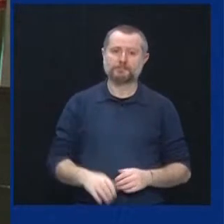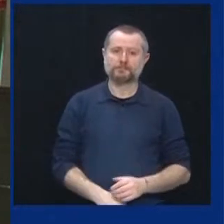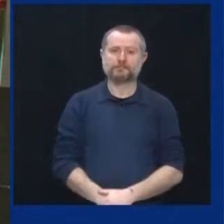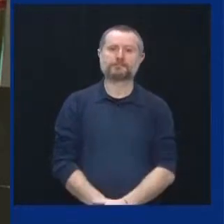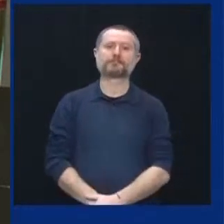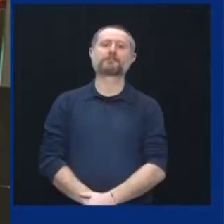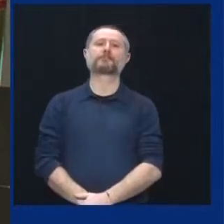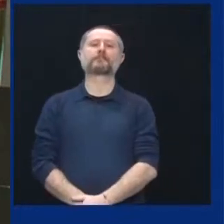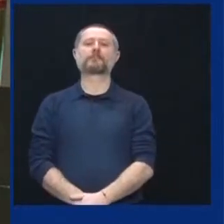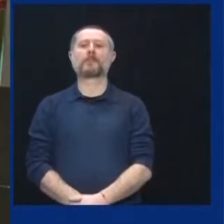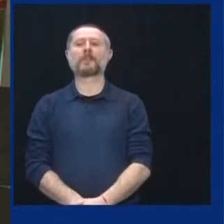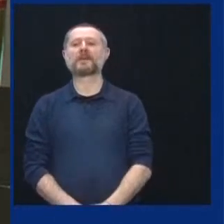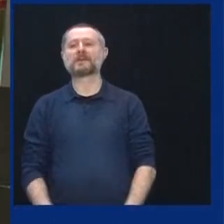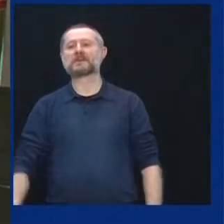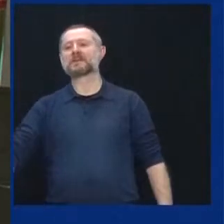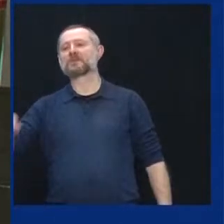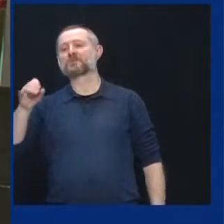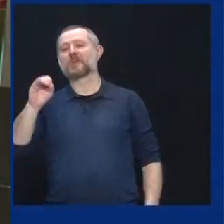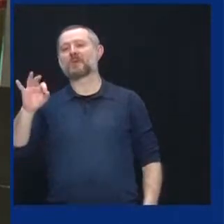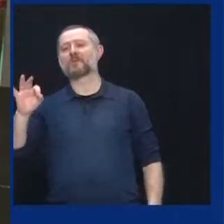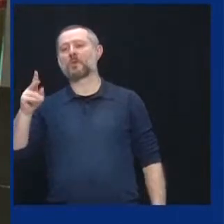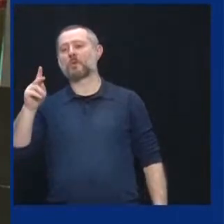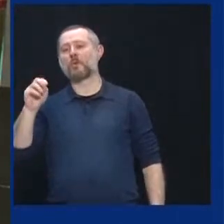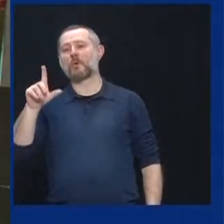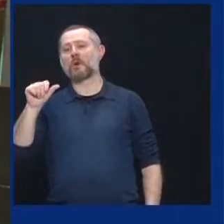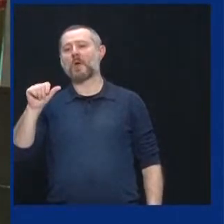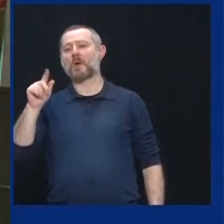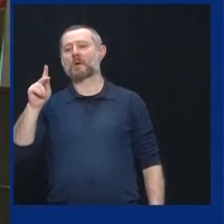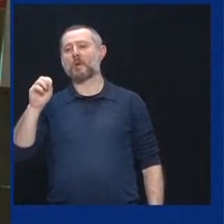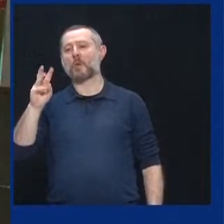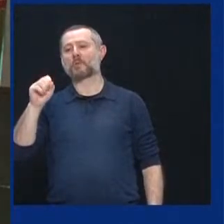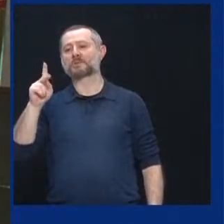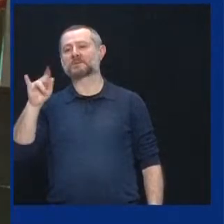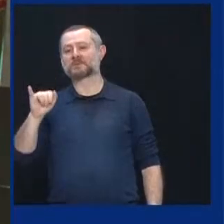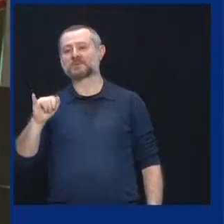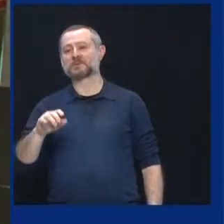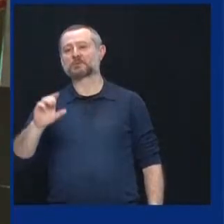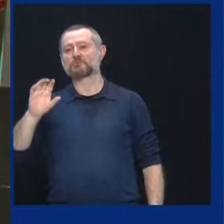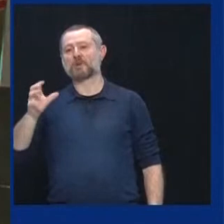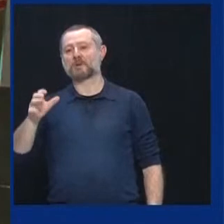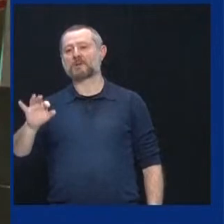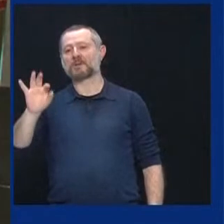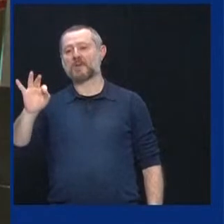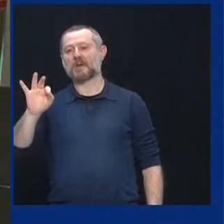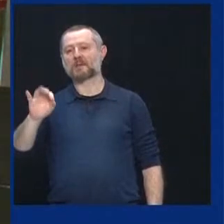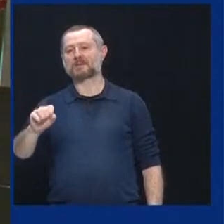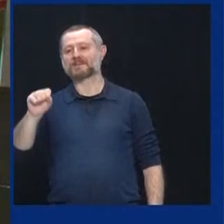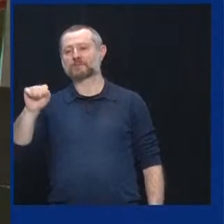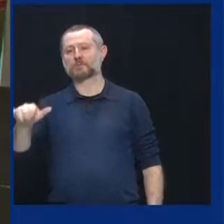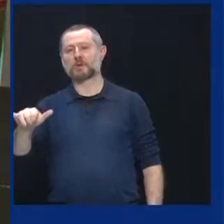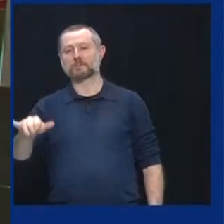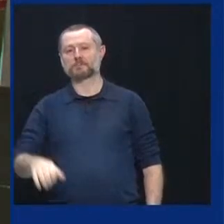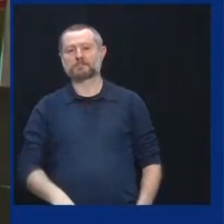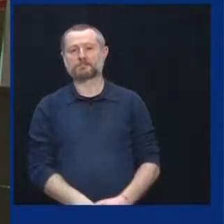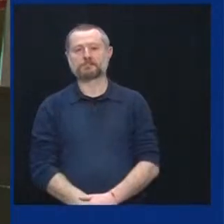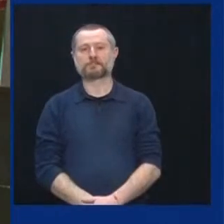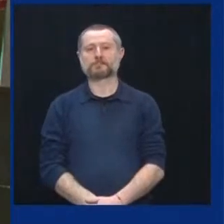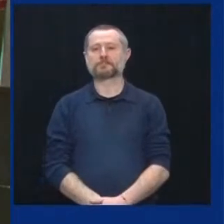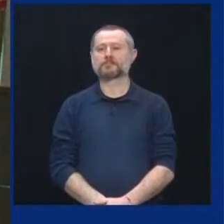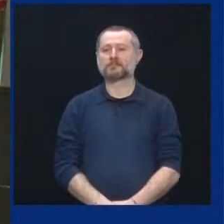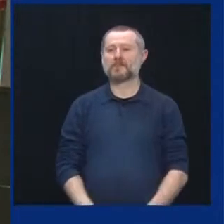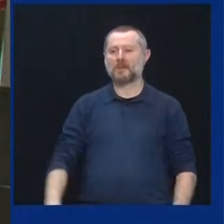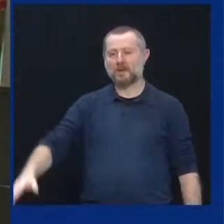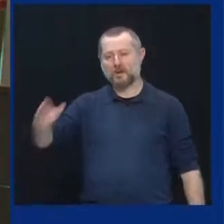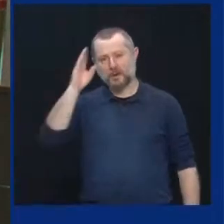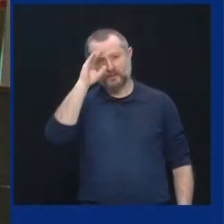Next up, we have Jeff Kulikowski from Channel 9 in Syracuse. Jeff, your line is now open. Please unmute your microphone. Hi, Governor. How are you